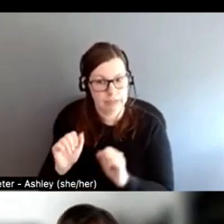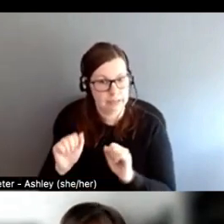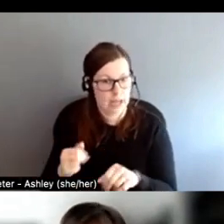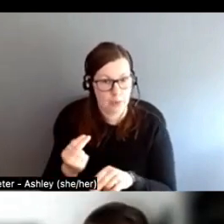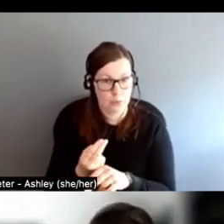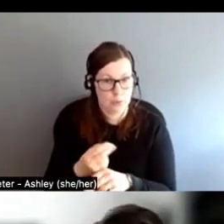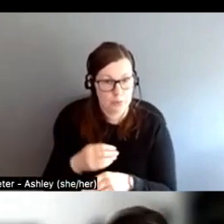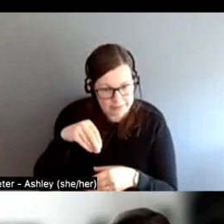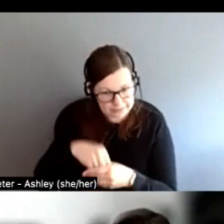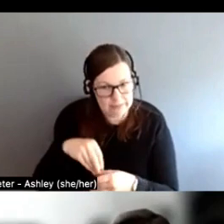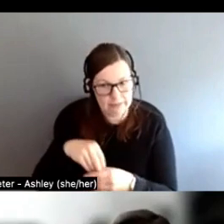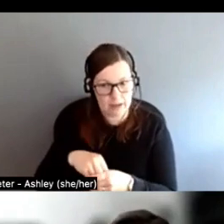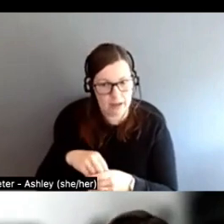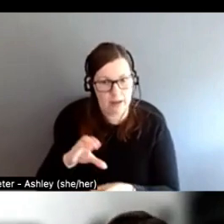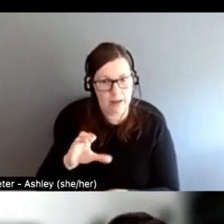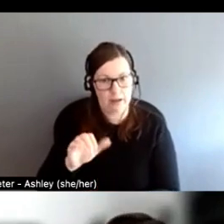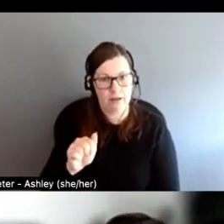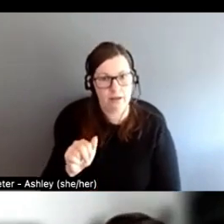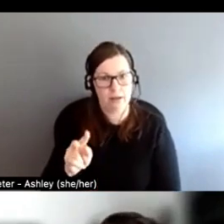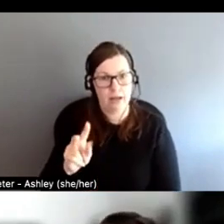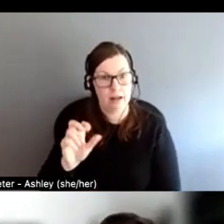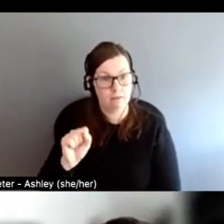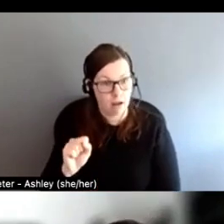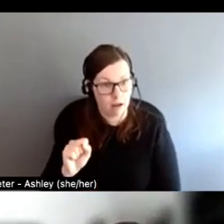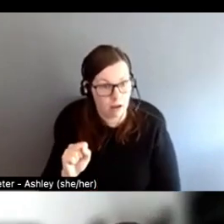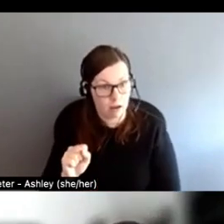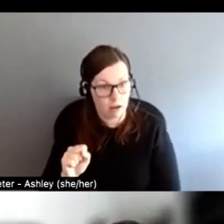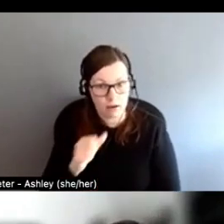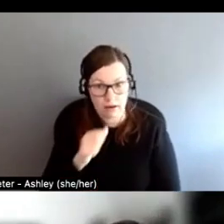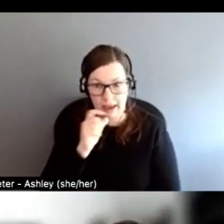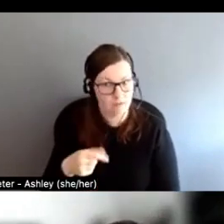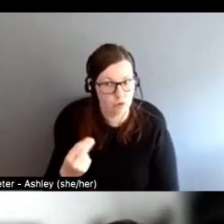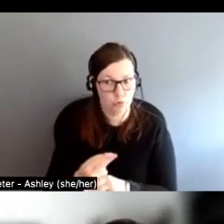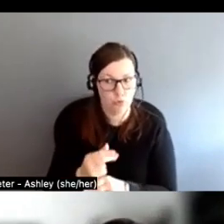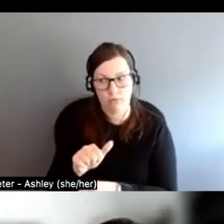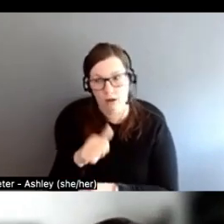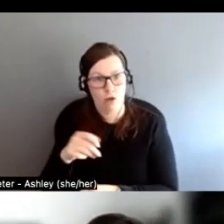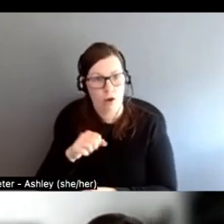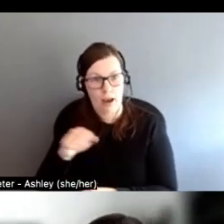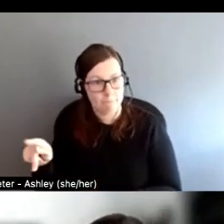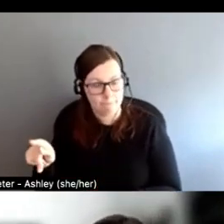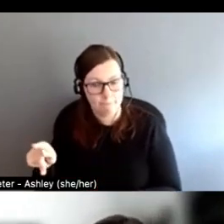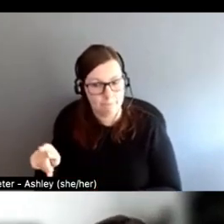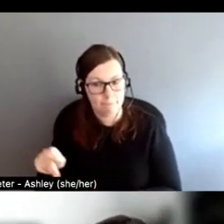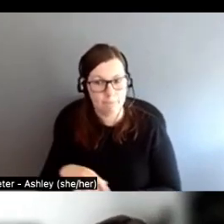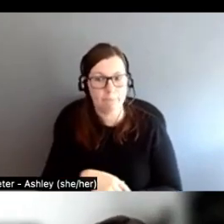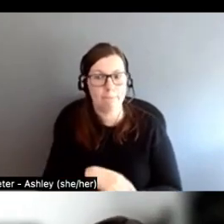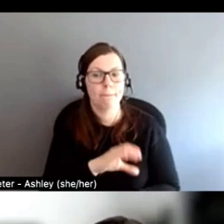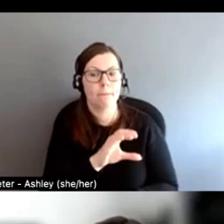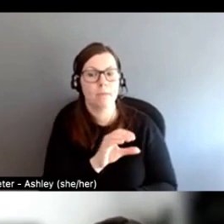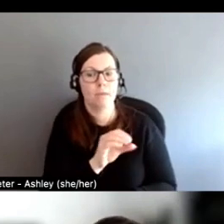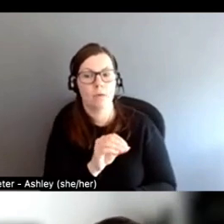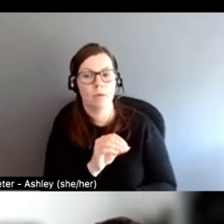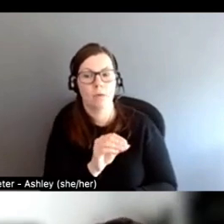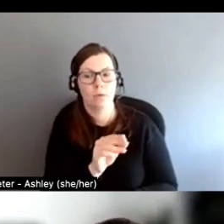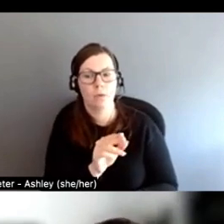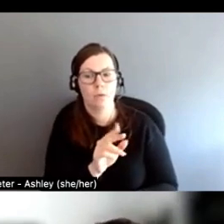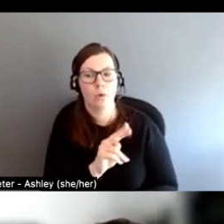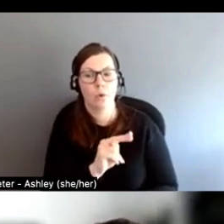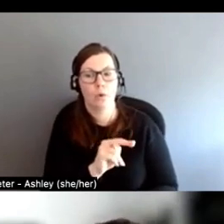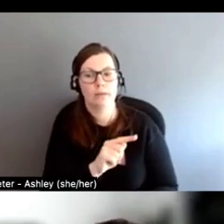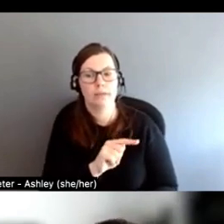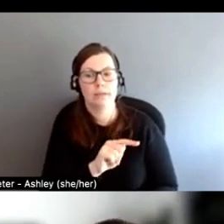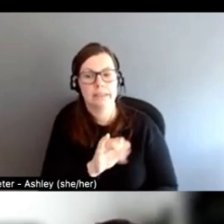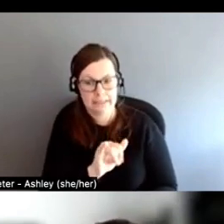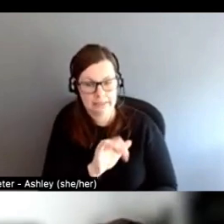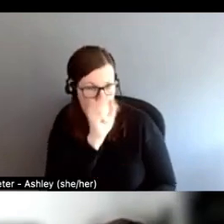record yourself option, and it allows you to choose a Chrome tab. So if you had Jamboard open, you could just record your Jamboard